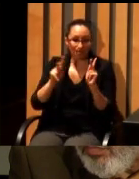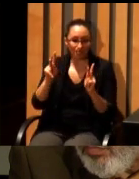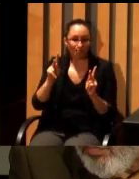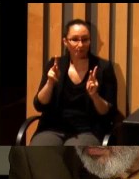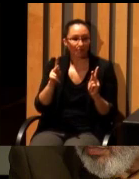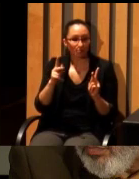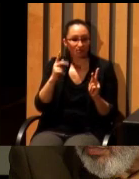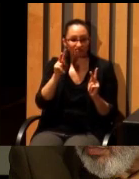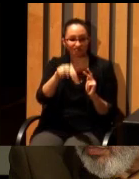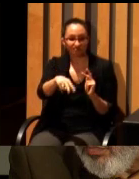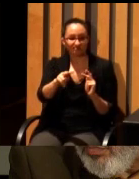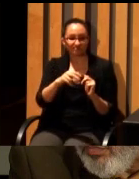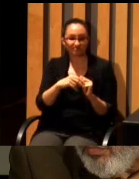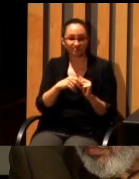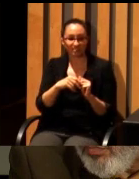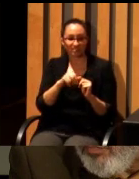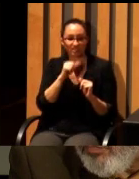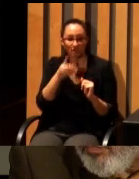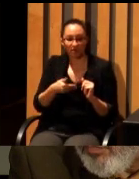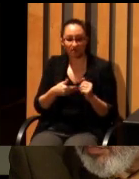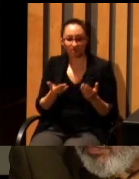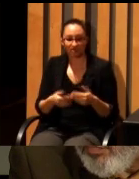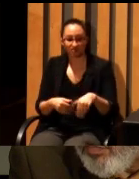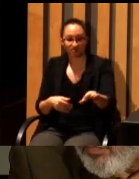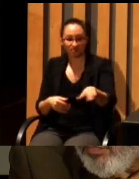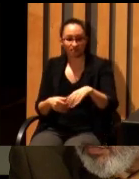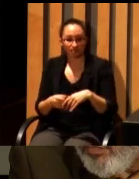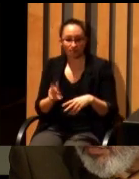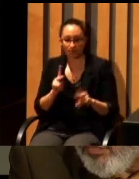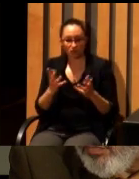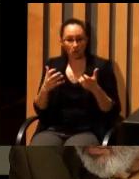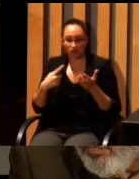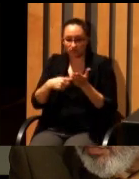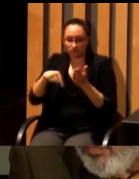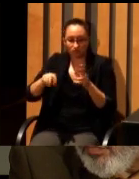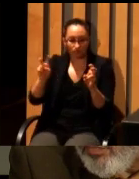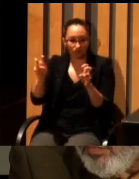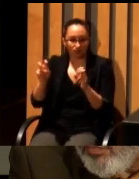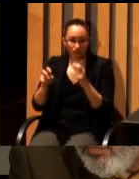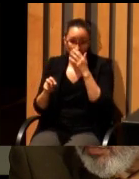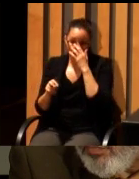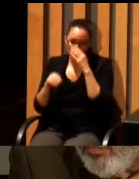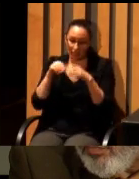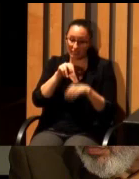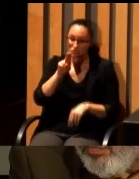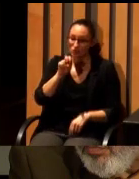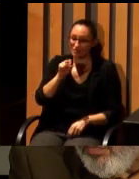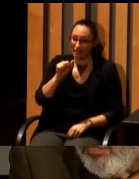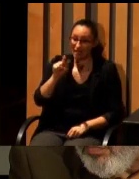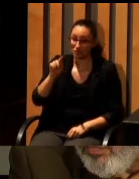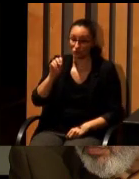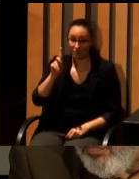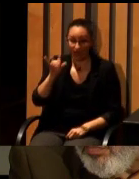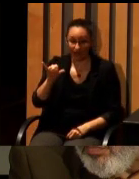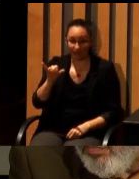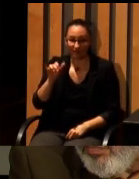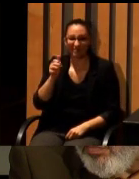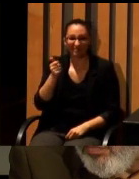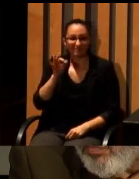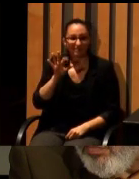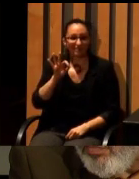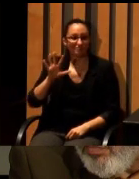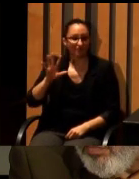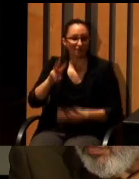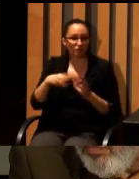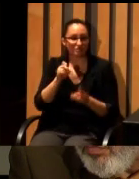garden party. And in a column for USA Today before the 1995 World Series between the Braves and the